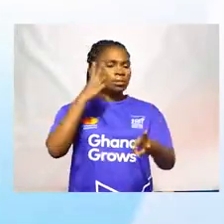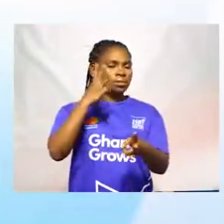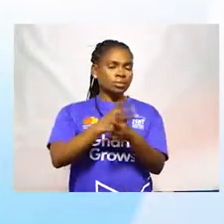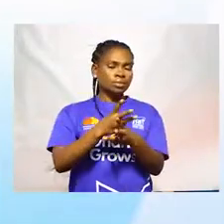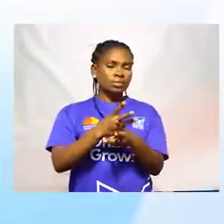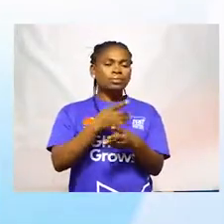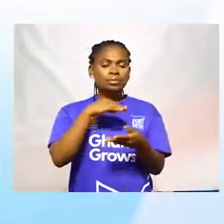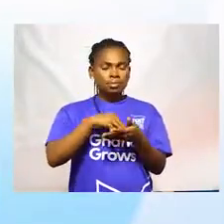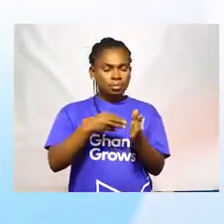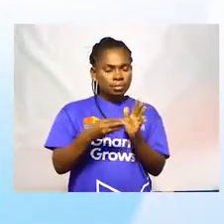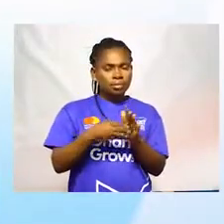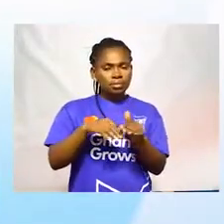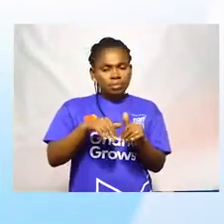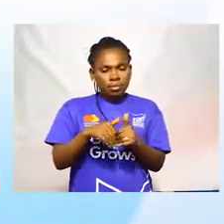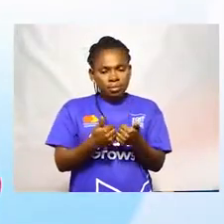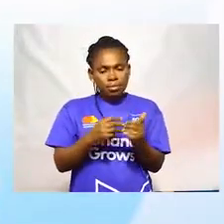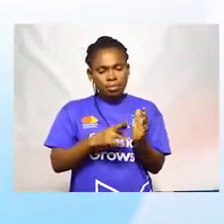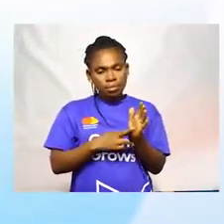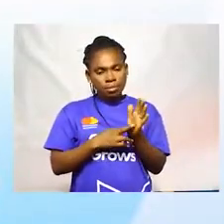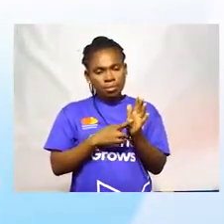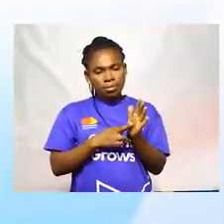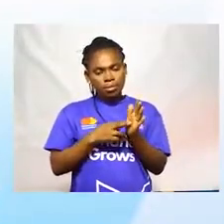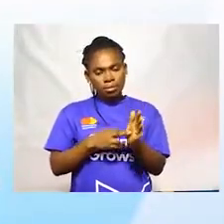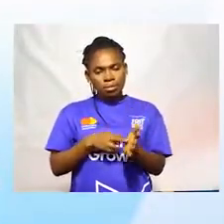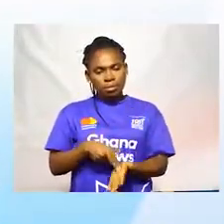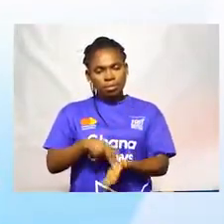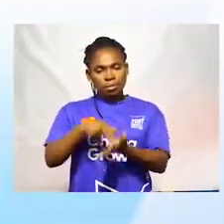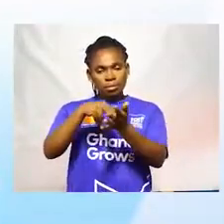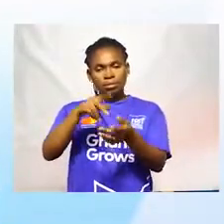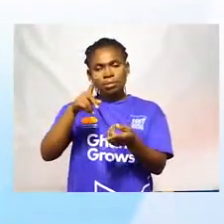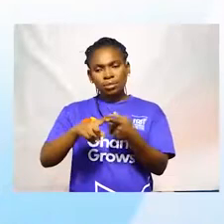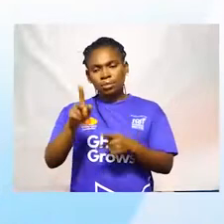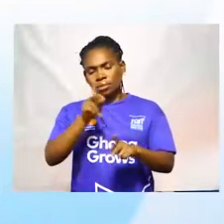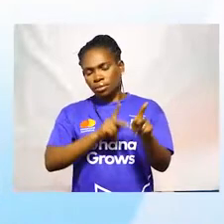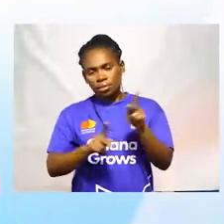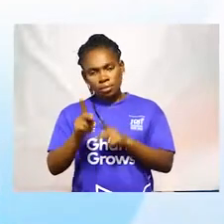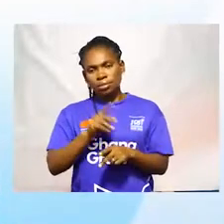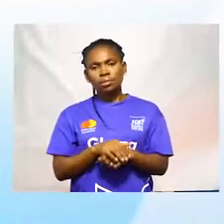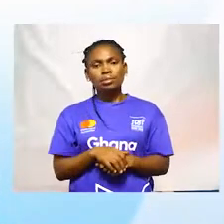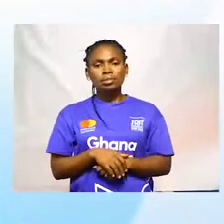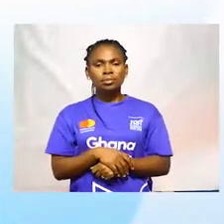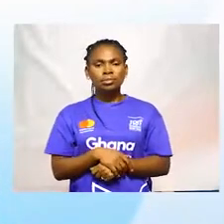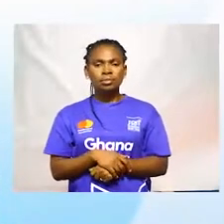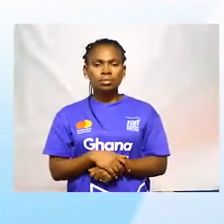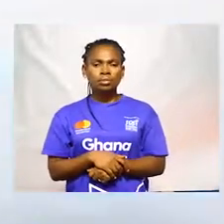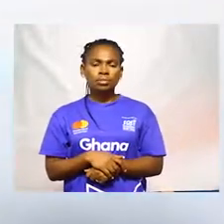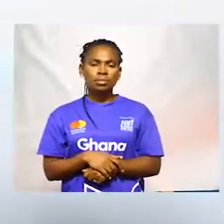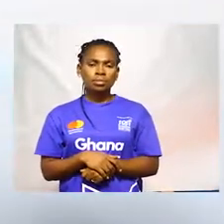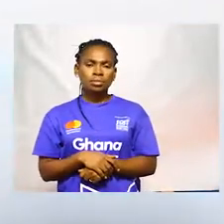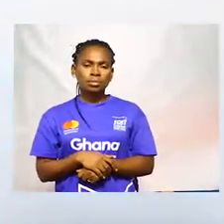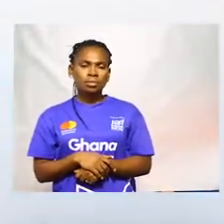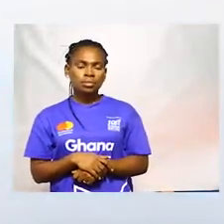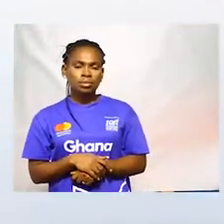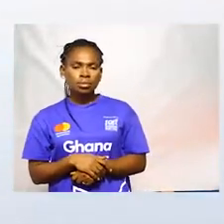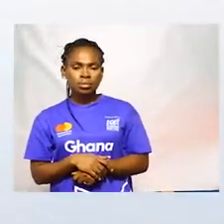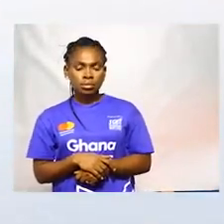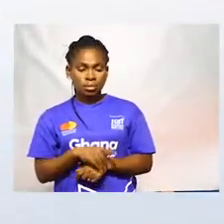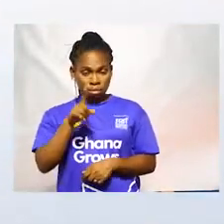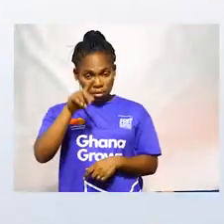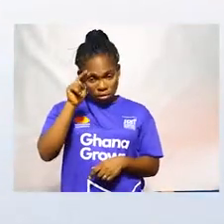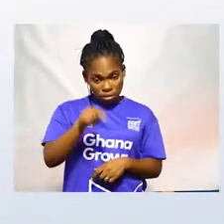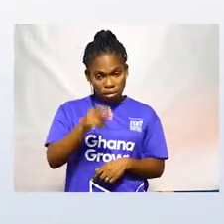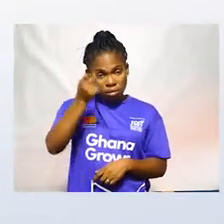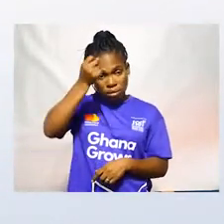in terms of packaging than has been presented? Yeah. What is it in serving other people that brings out what you have yourself? You need